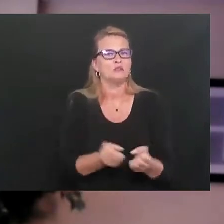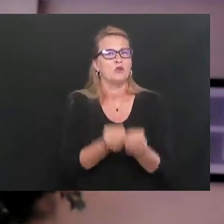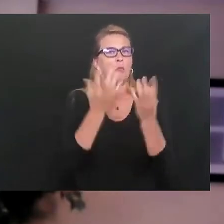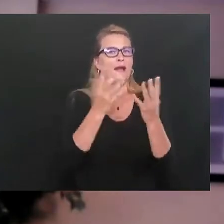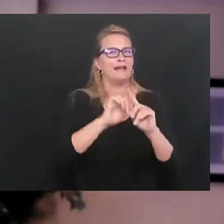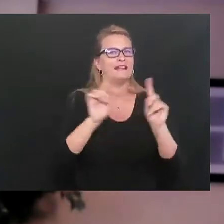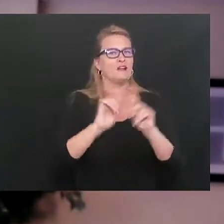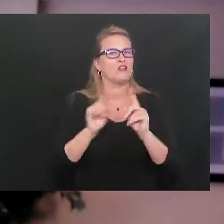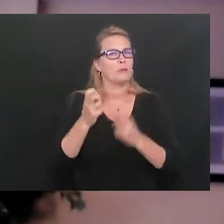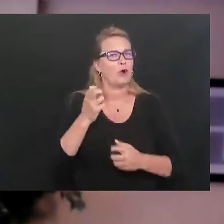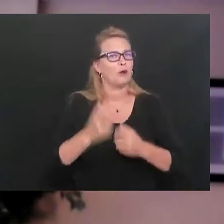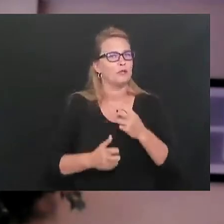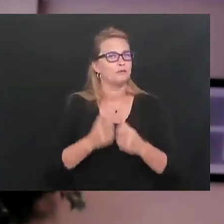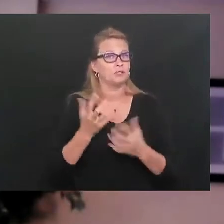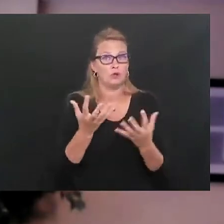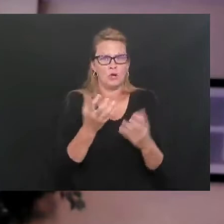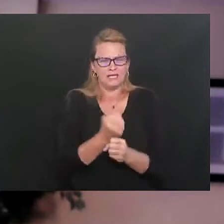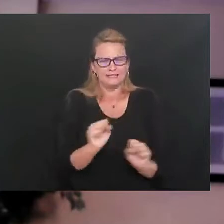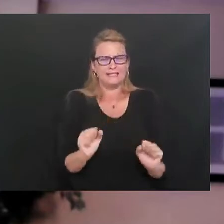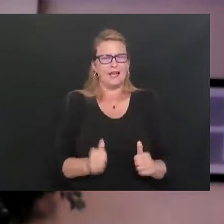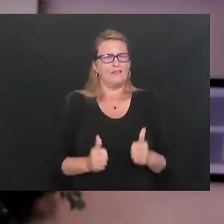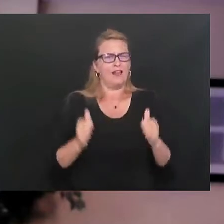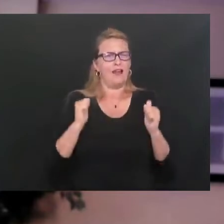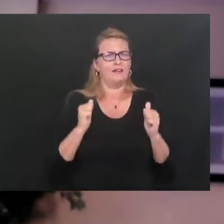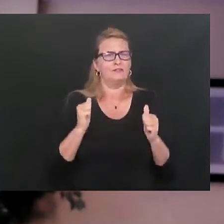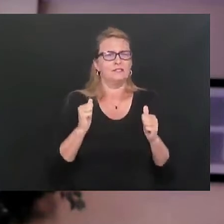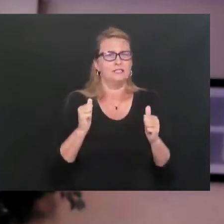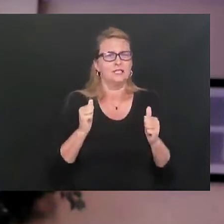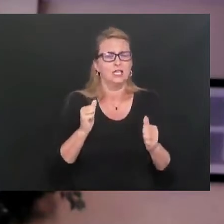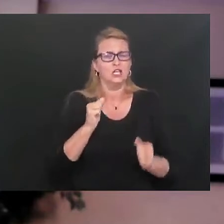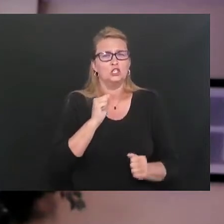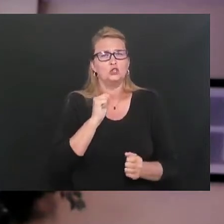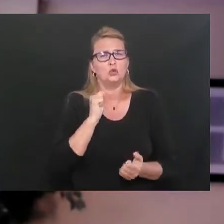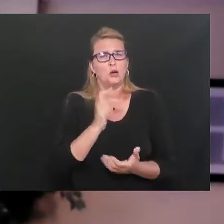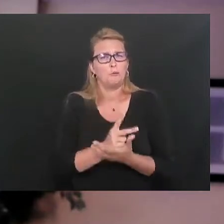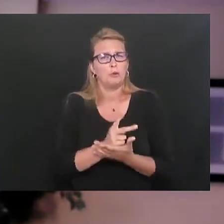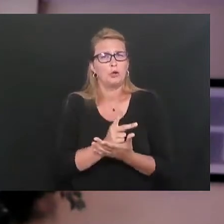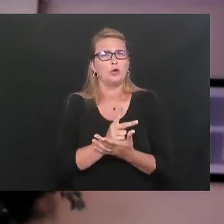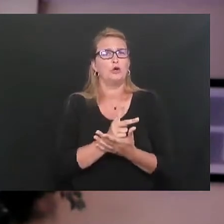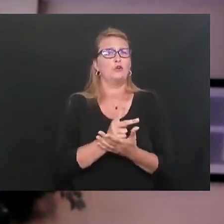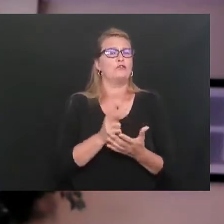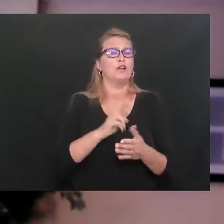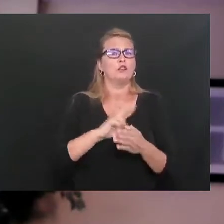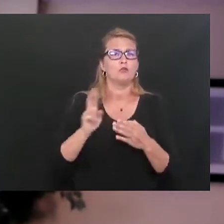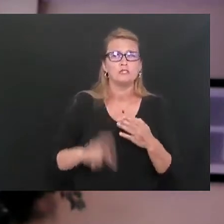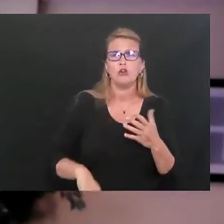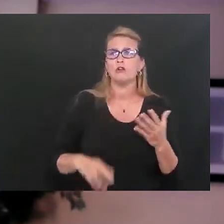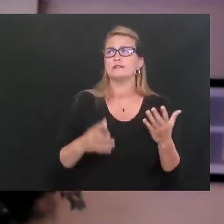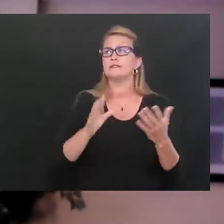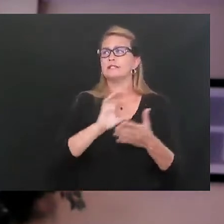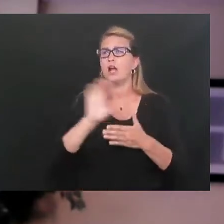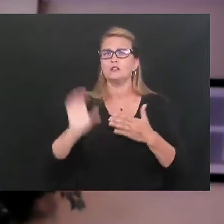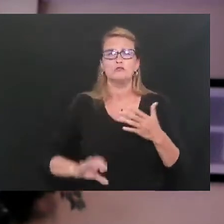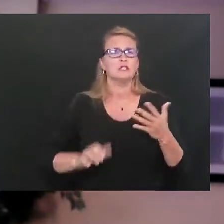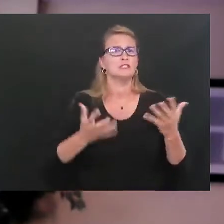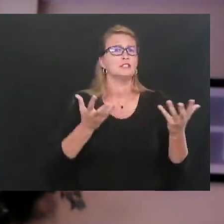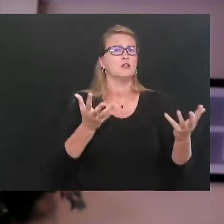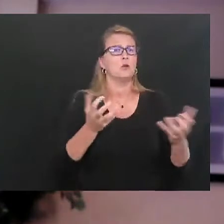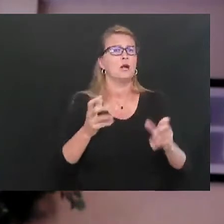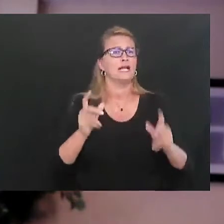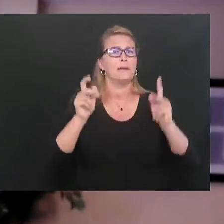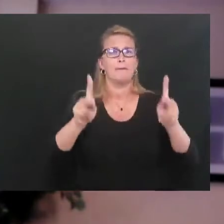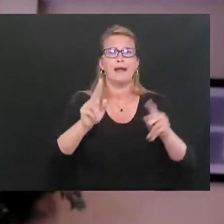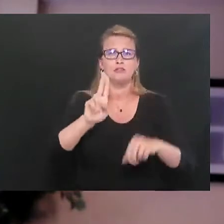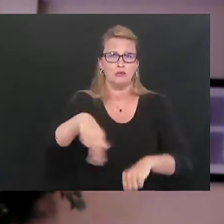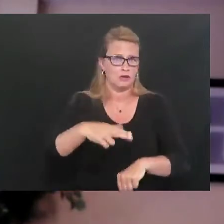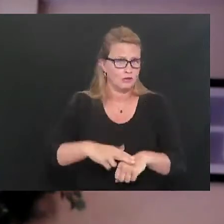to save lives, to improve outcomes, to protect ourselves, to protect each other, to get back to the normal life that we